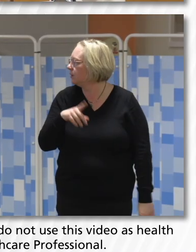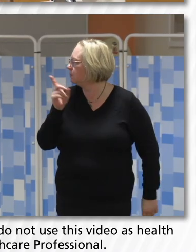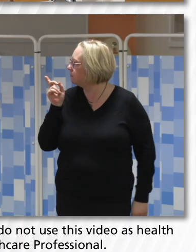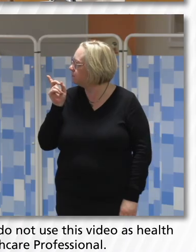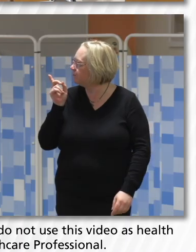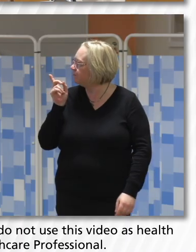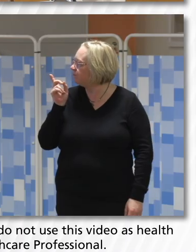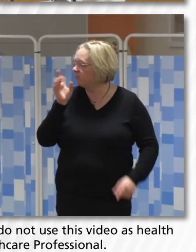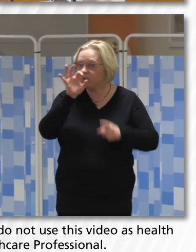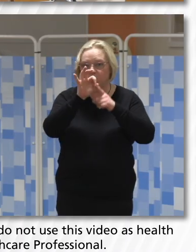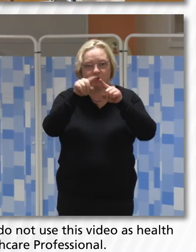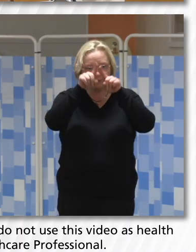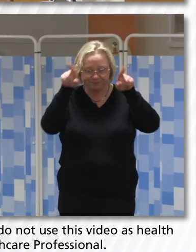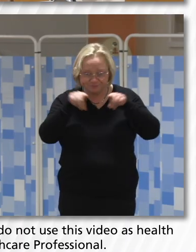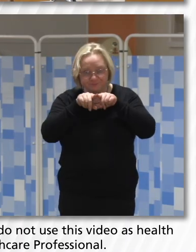specialists are,